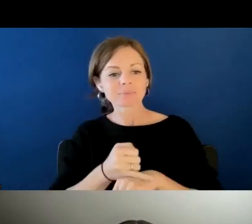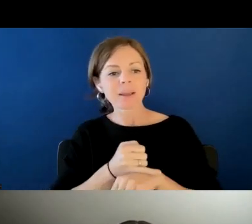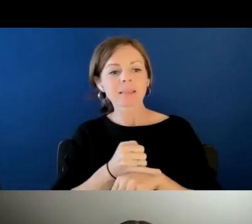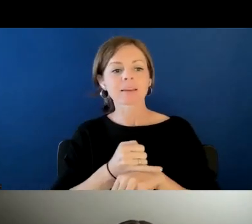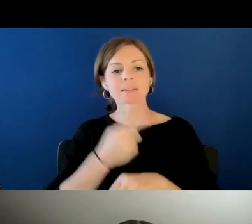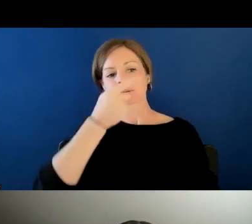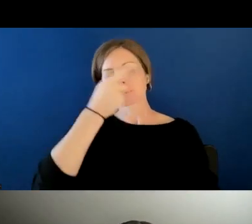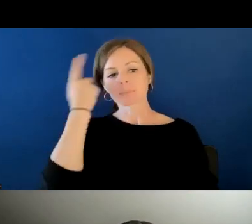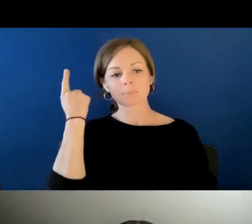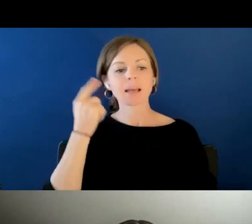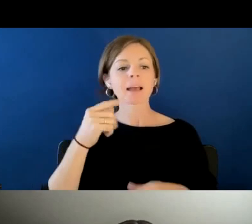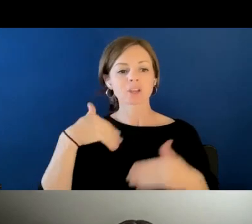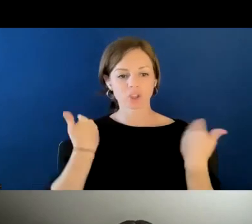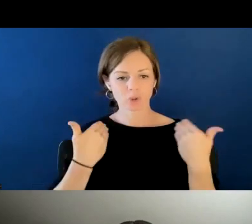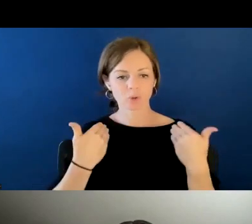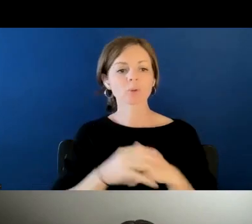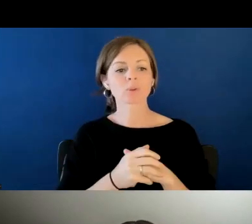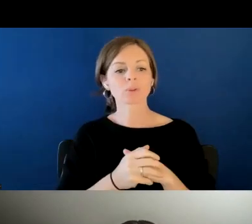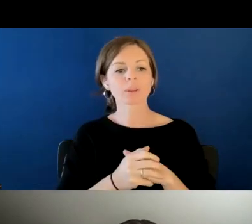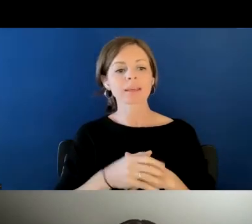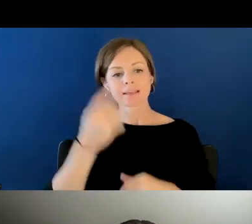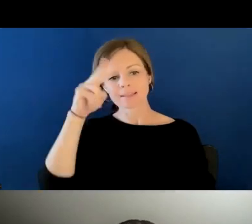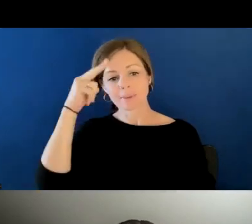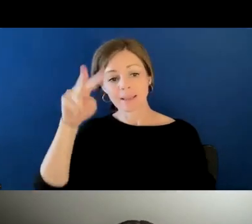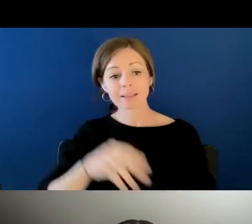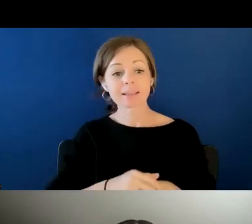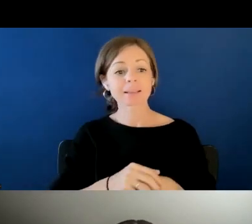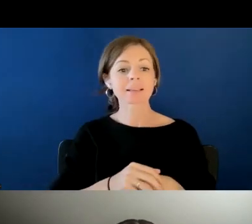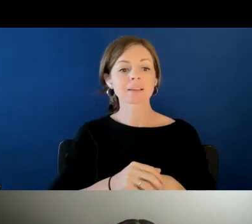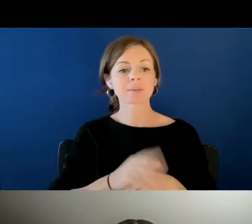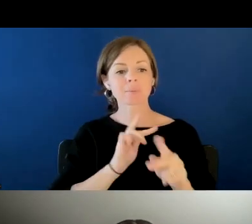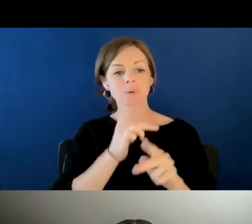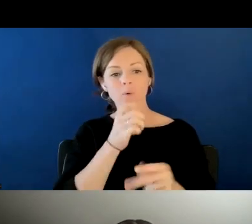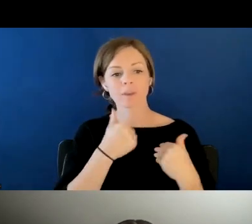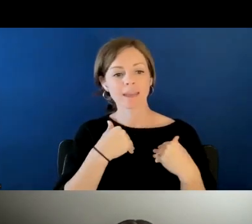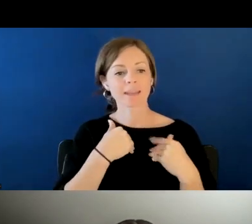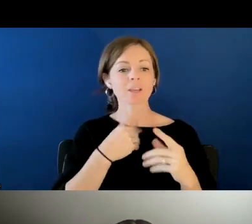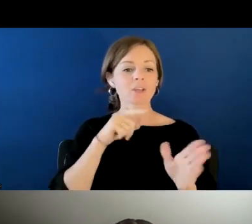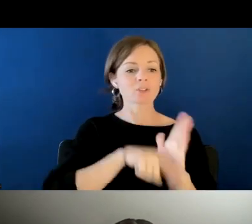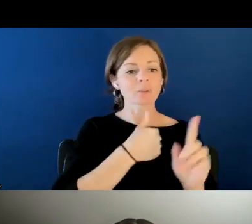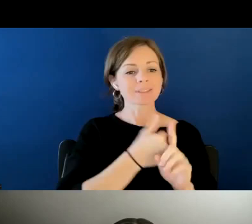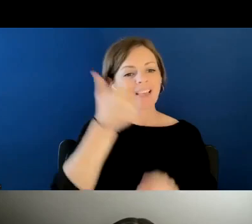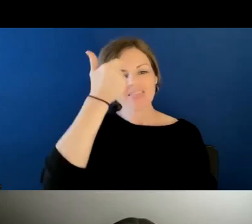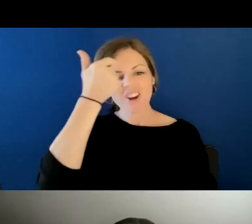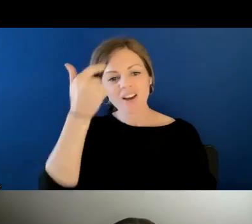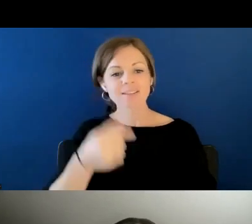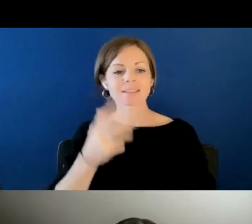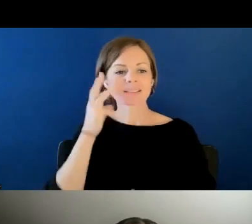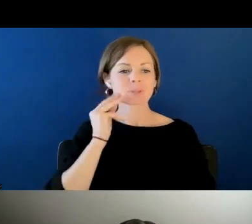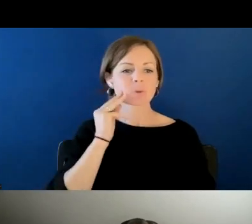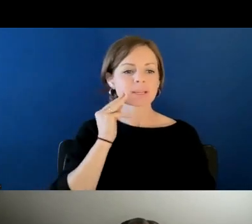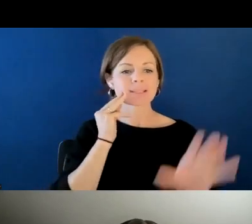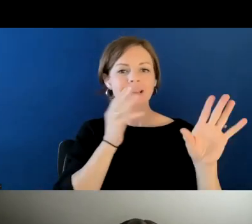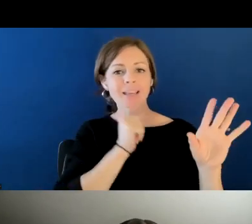young adults, individuals who have attempted suicide or experienced serious thoughts of suicide during their lifetime, ages 18 and up,